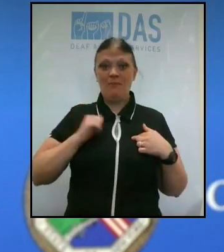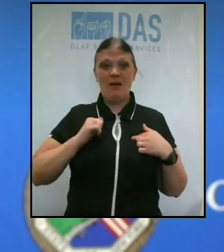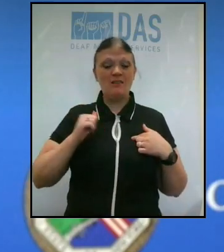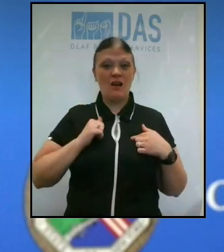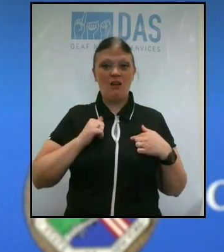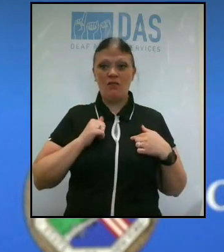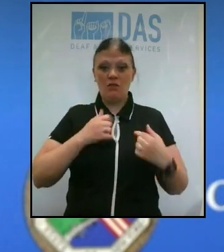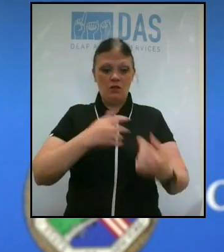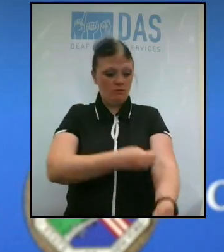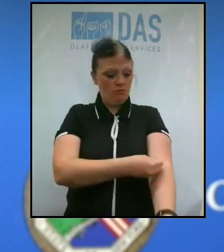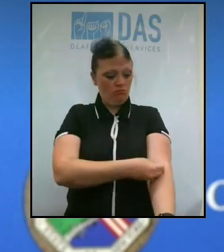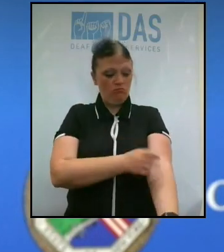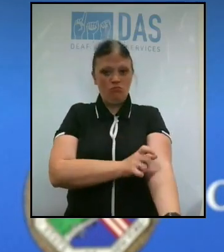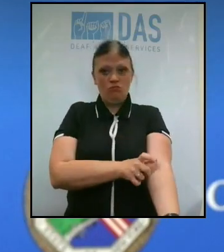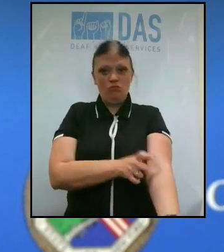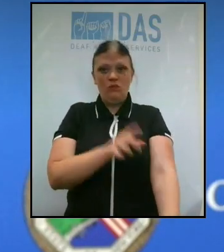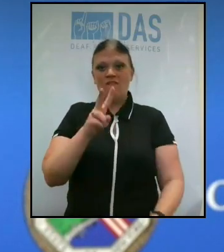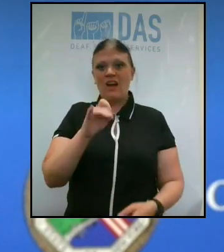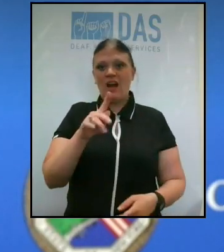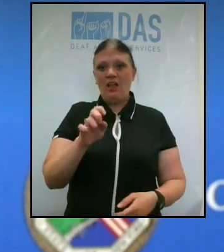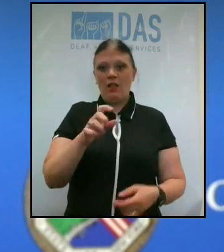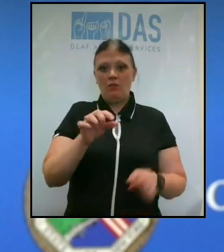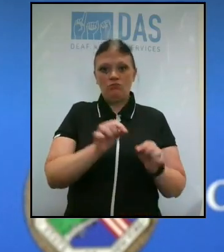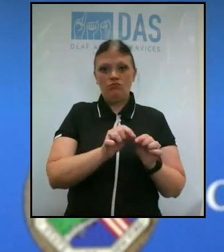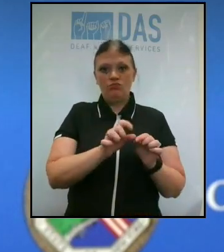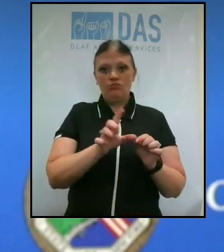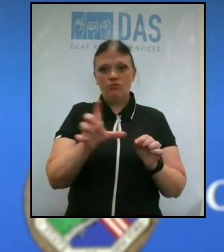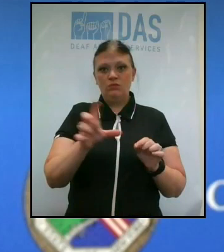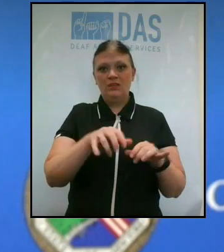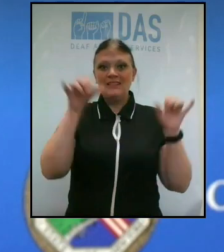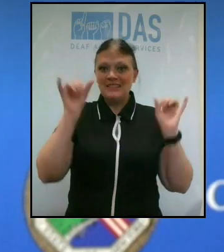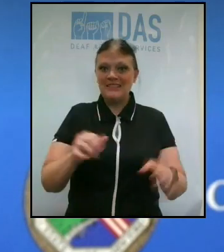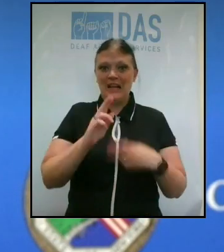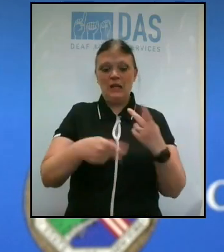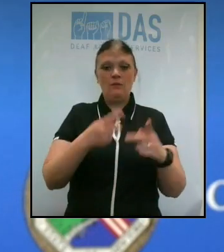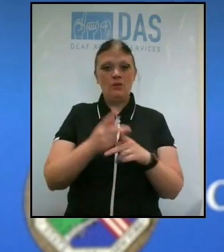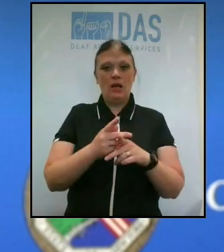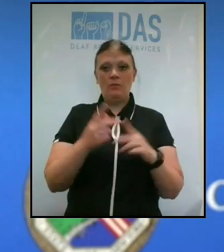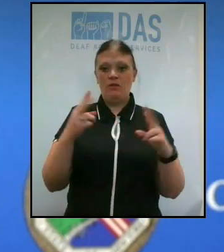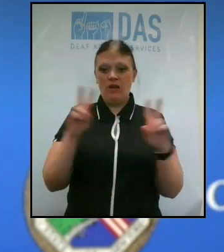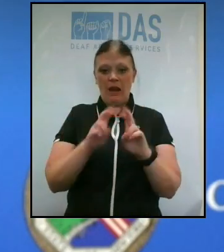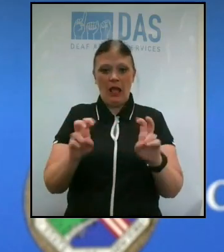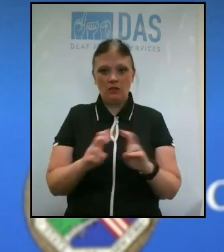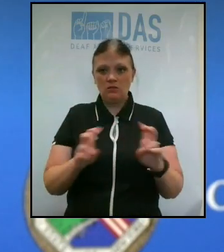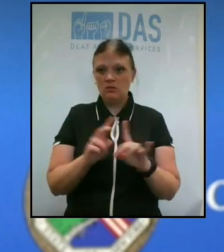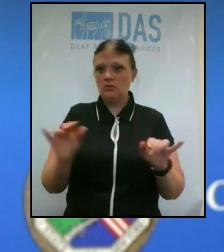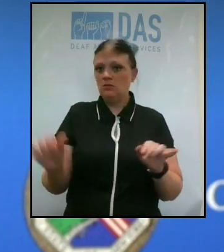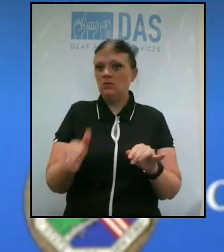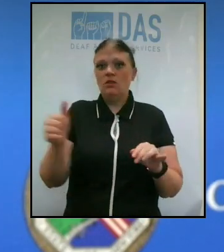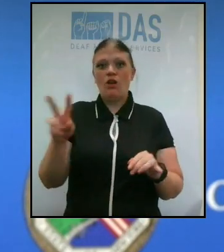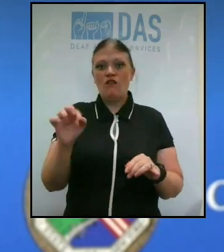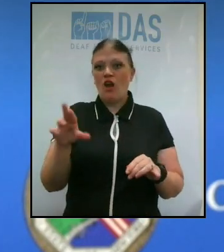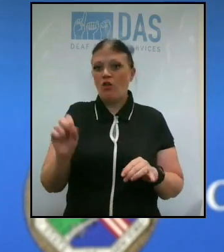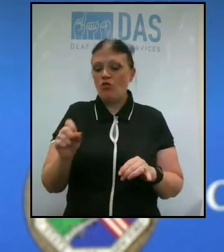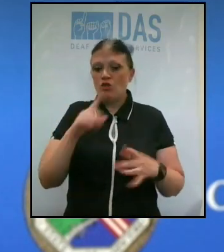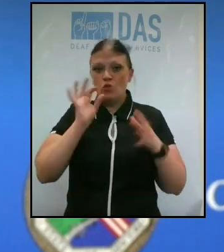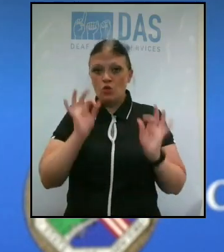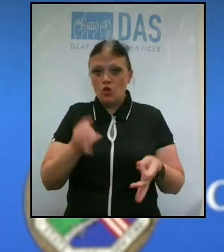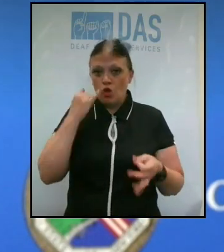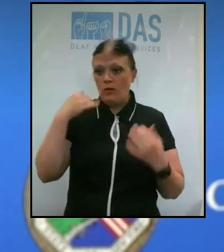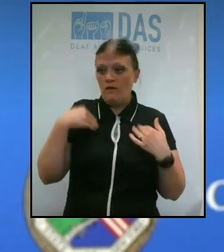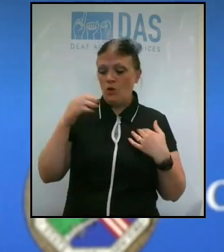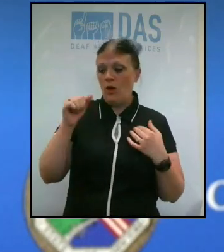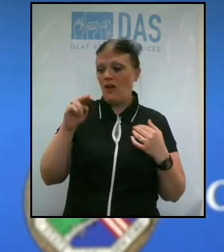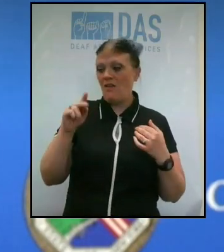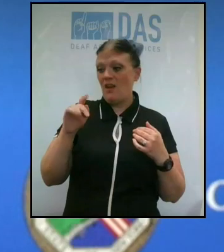up the vial. It goes through the same type of analysis that other different types of viruses take to determine if antibodies are